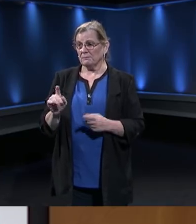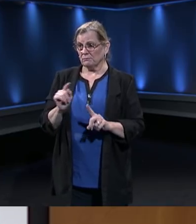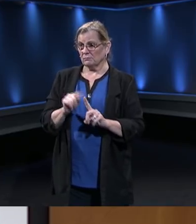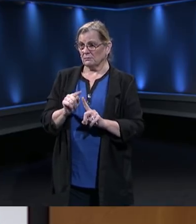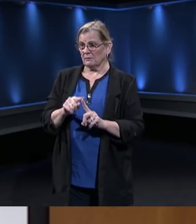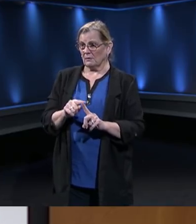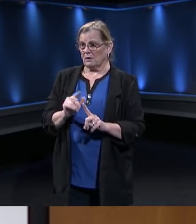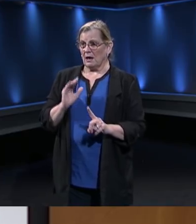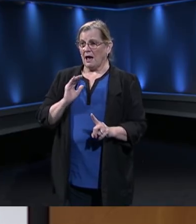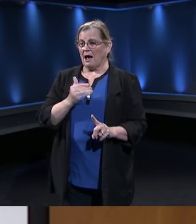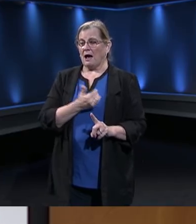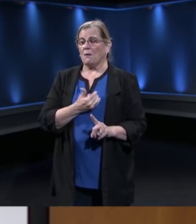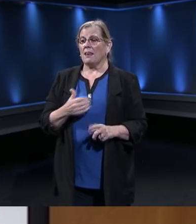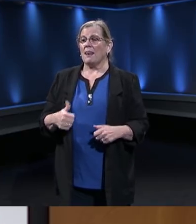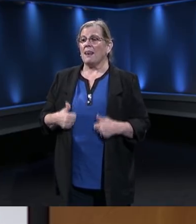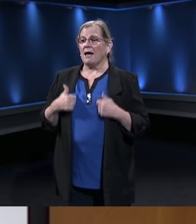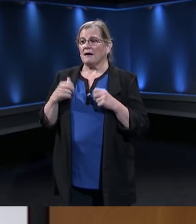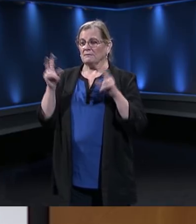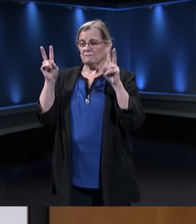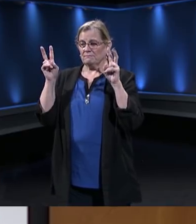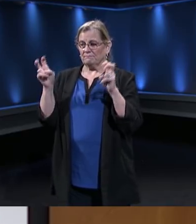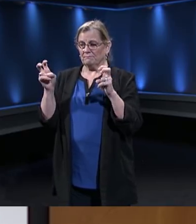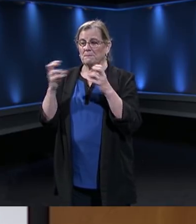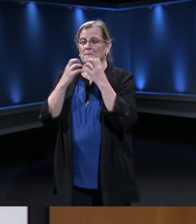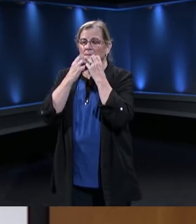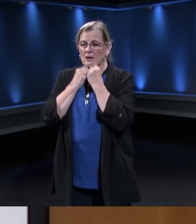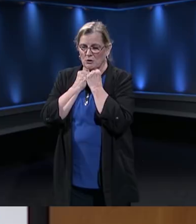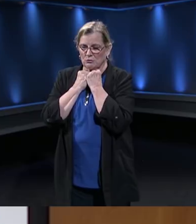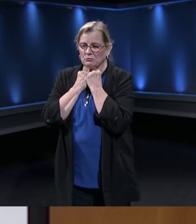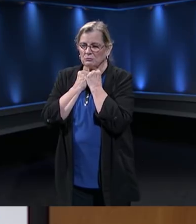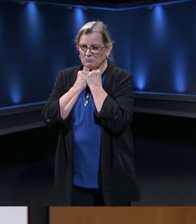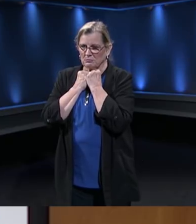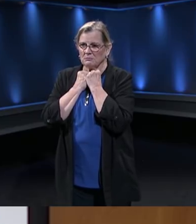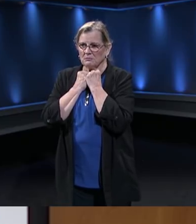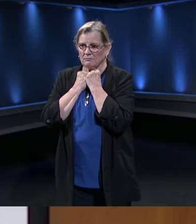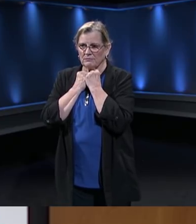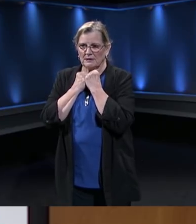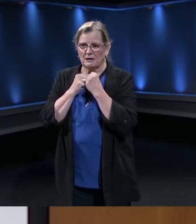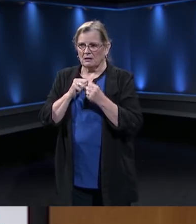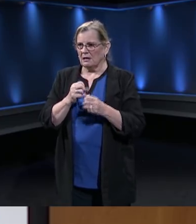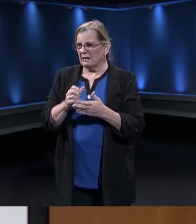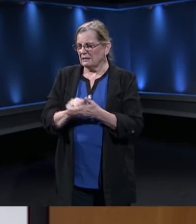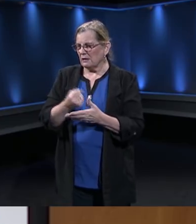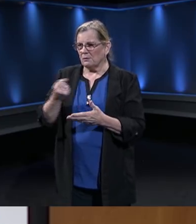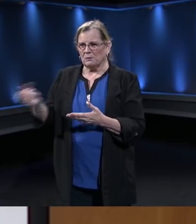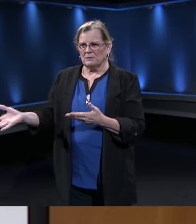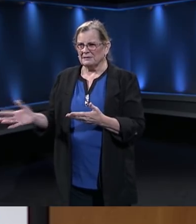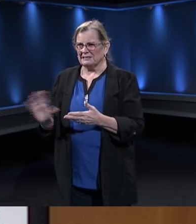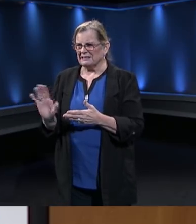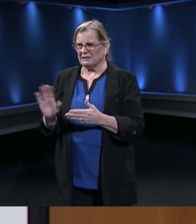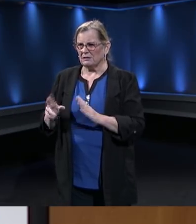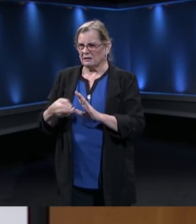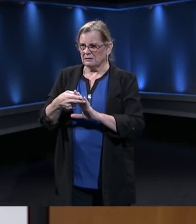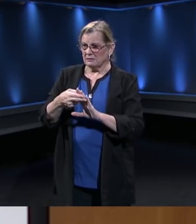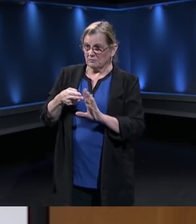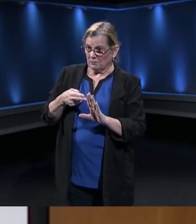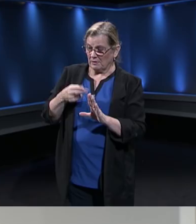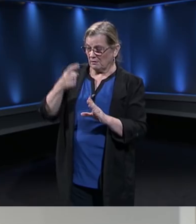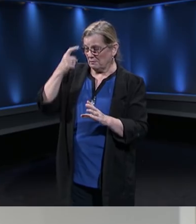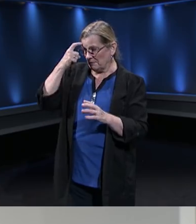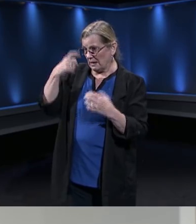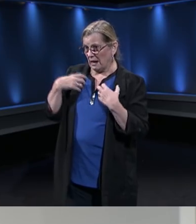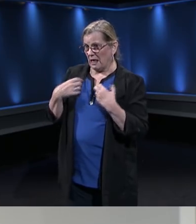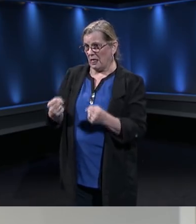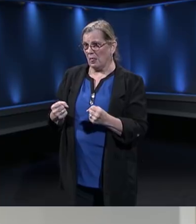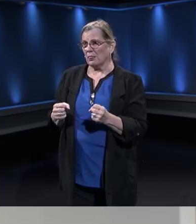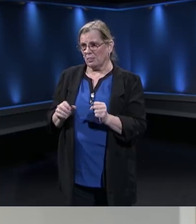the stigma associated with mental health and creating a positive, mentally well climate for each school. I predict this is